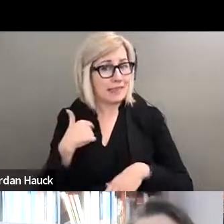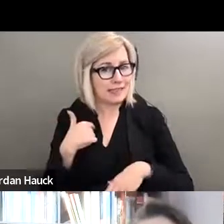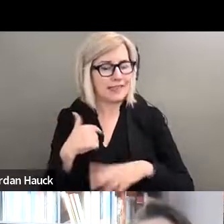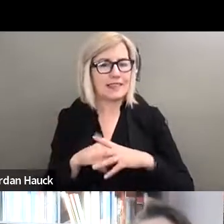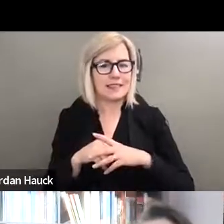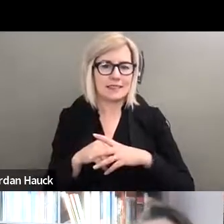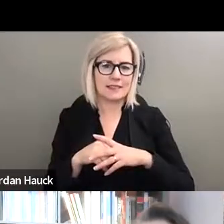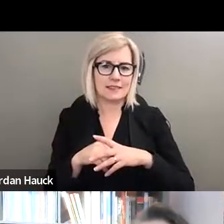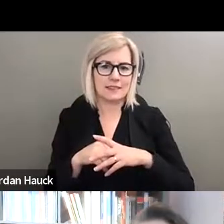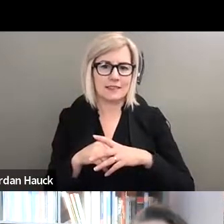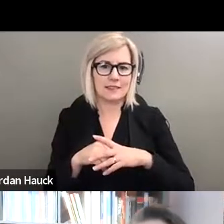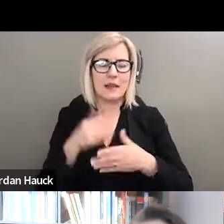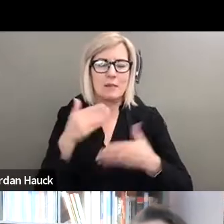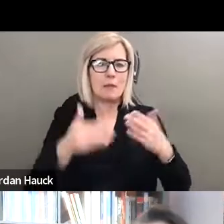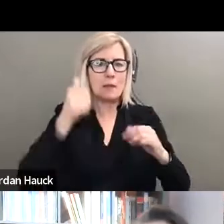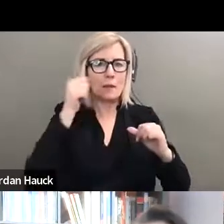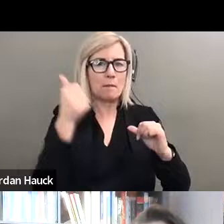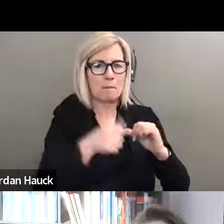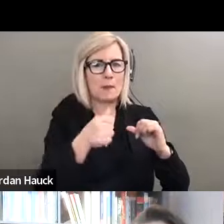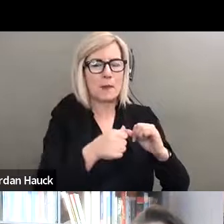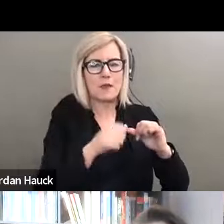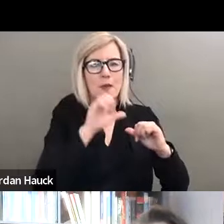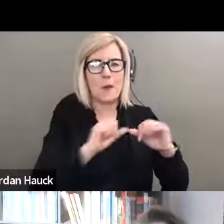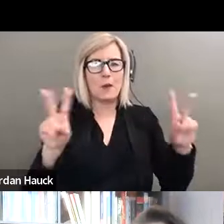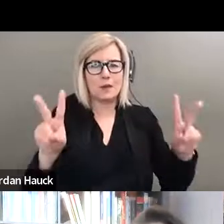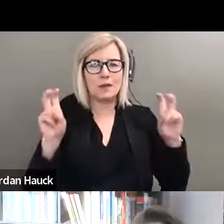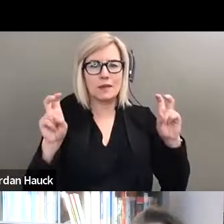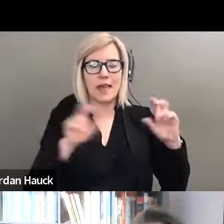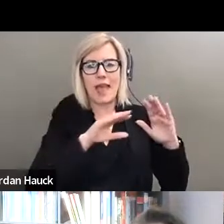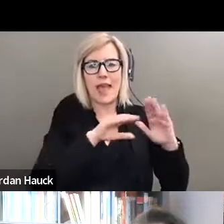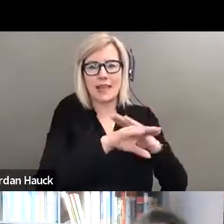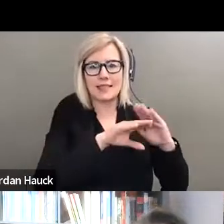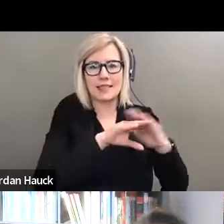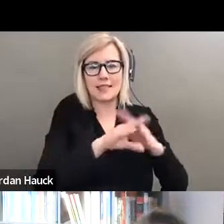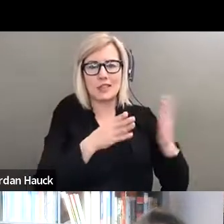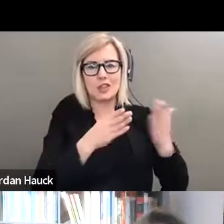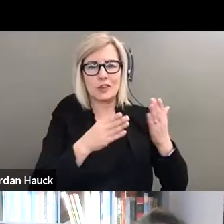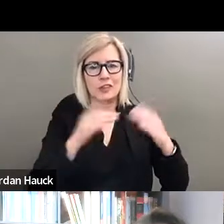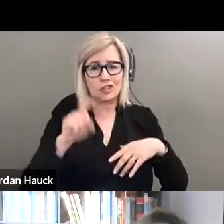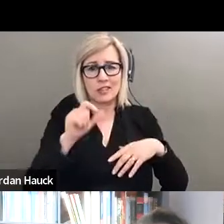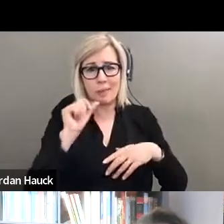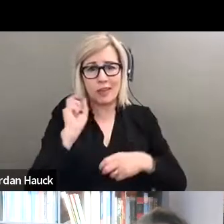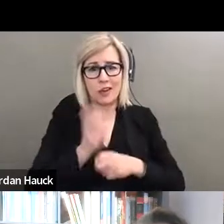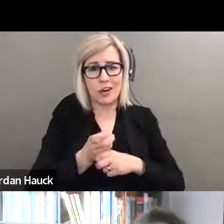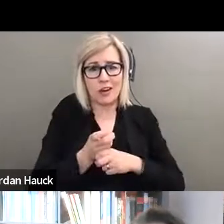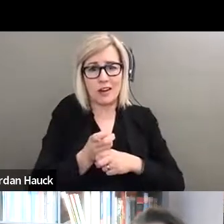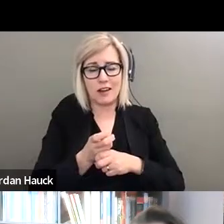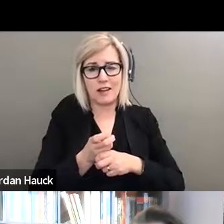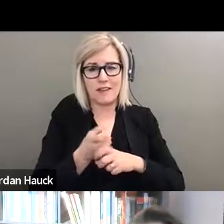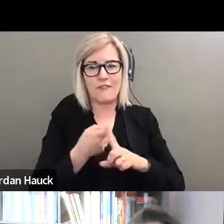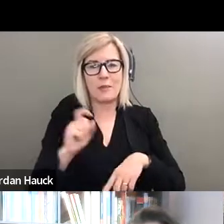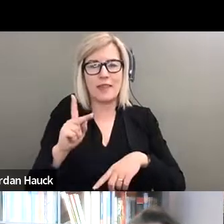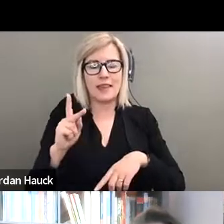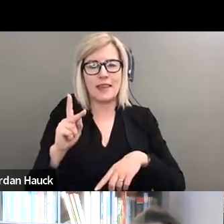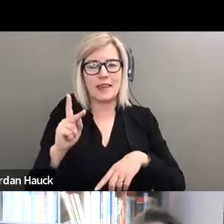that probably remember the old slogan, accessing services shouldn't be so hard, from the Key